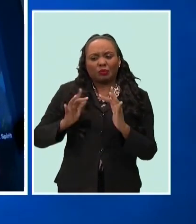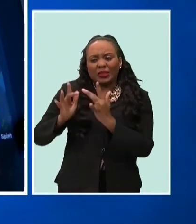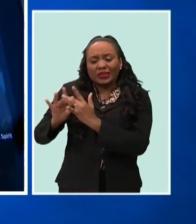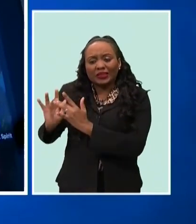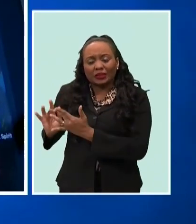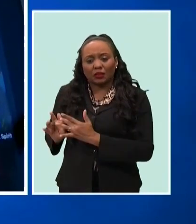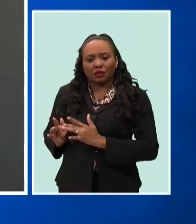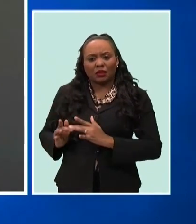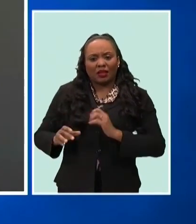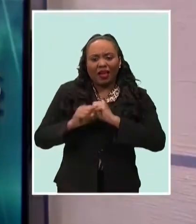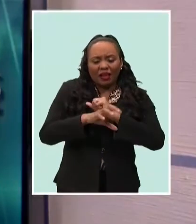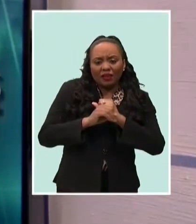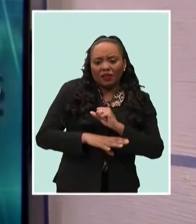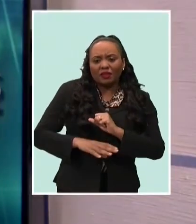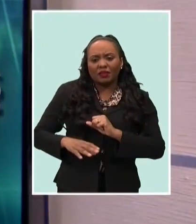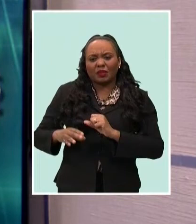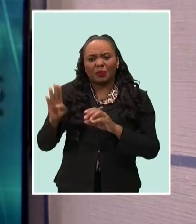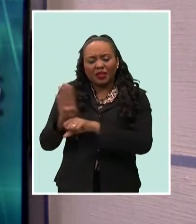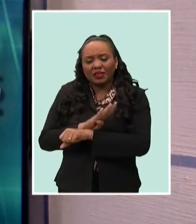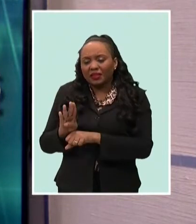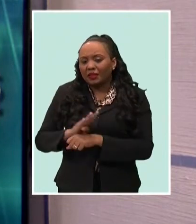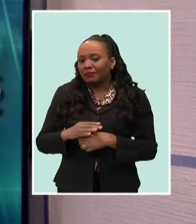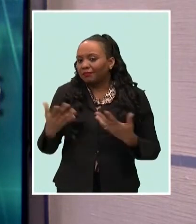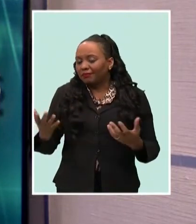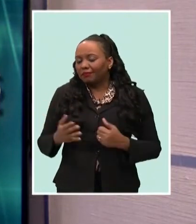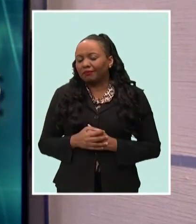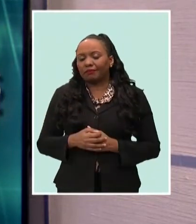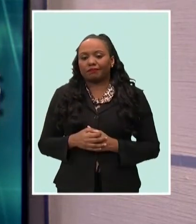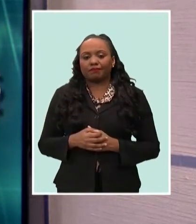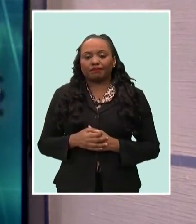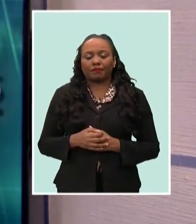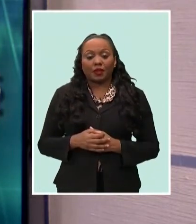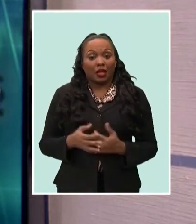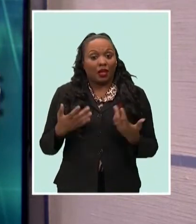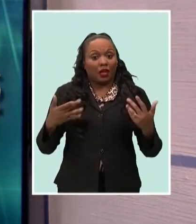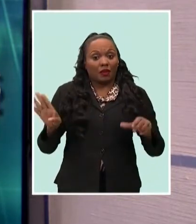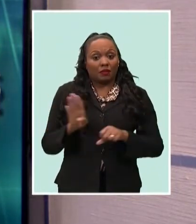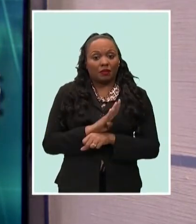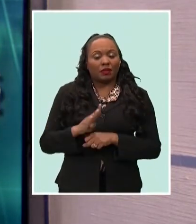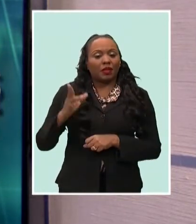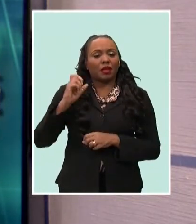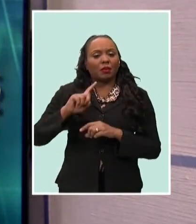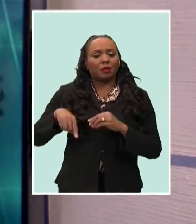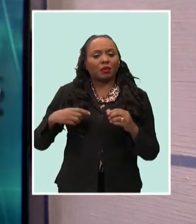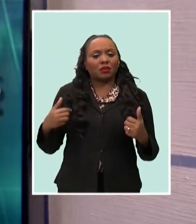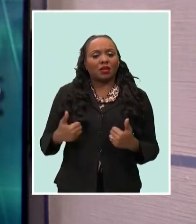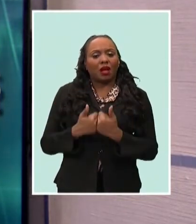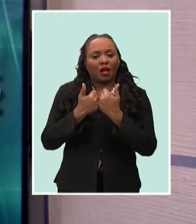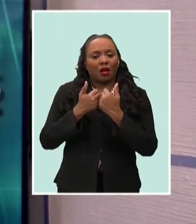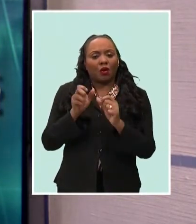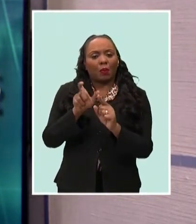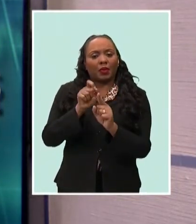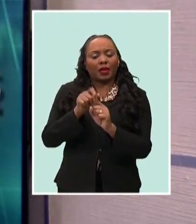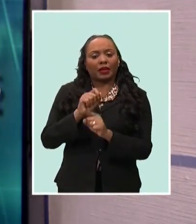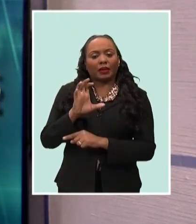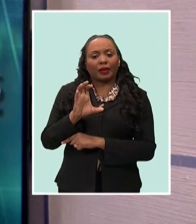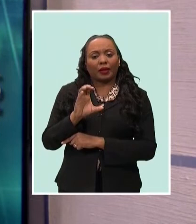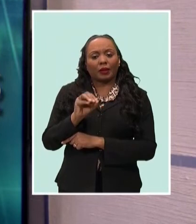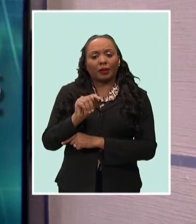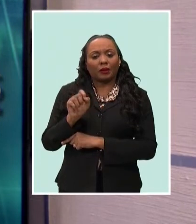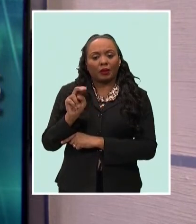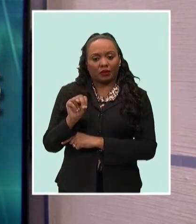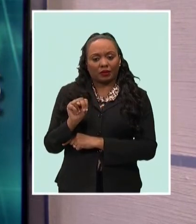their advertisements. It's business. When we come back, we'll hear about some challenges with picking cotton this